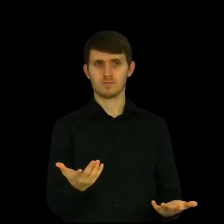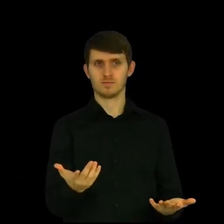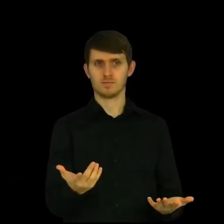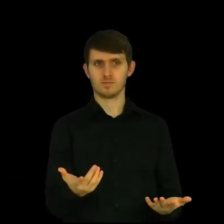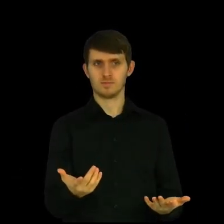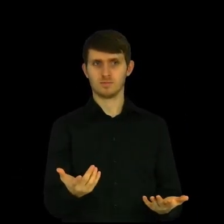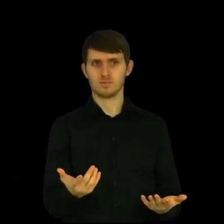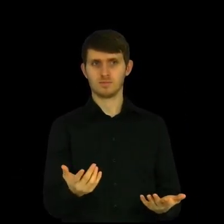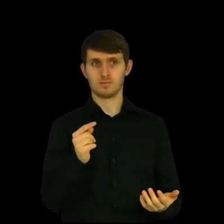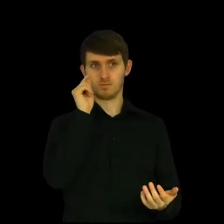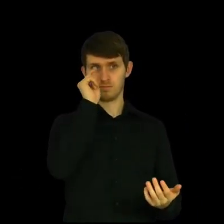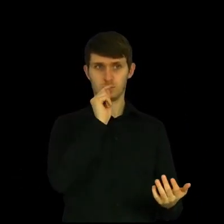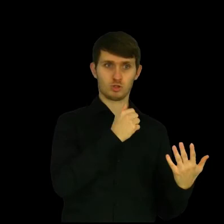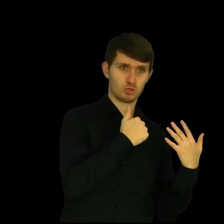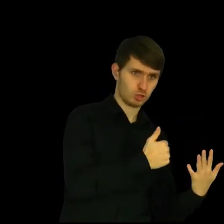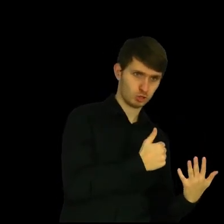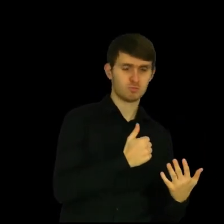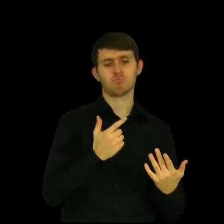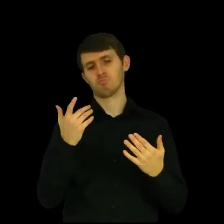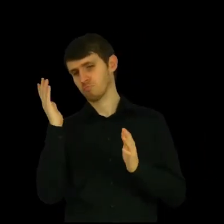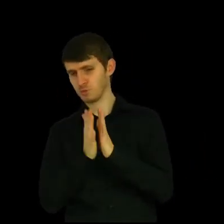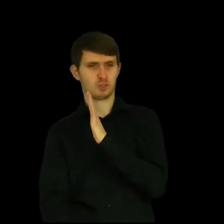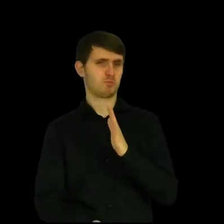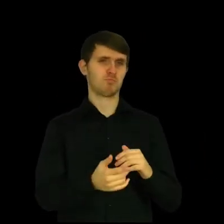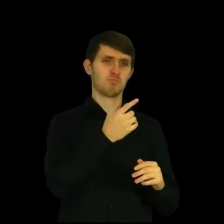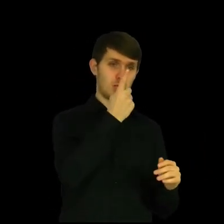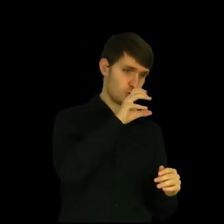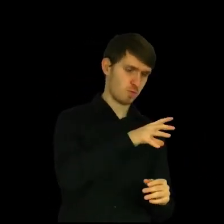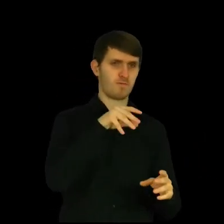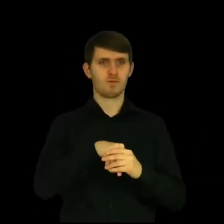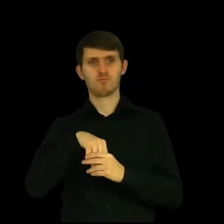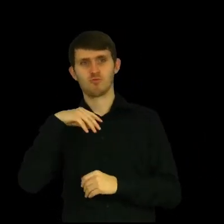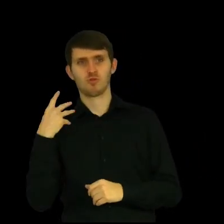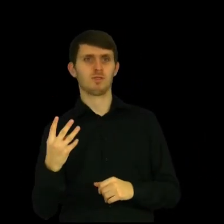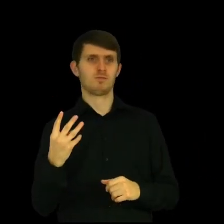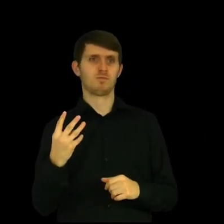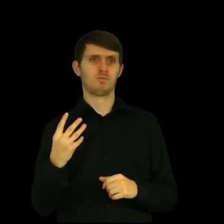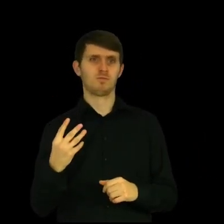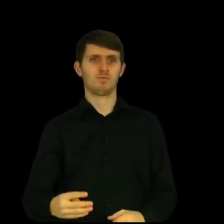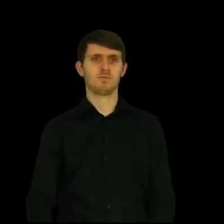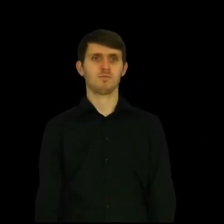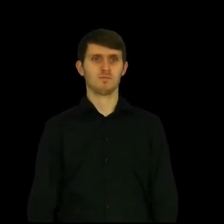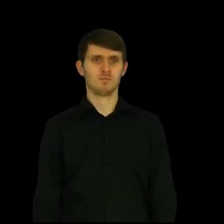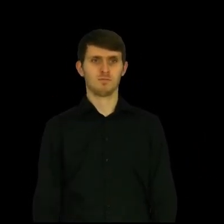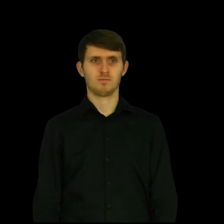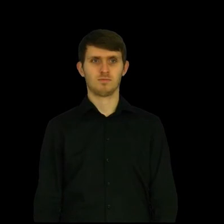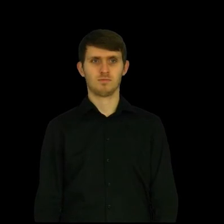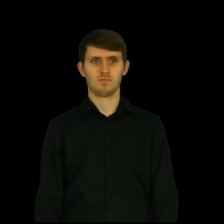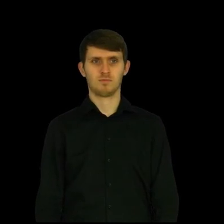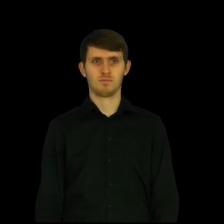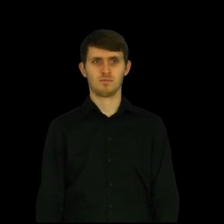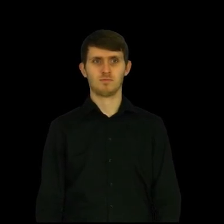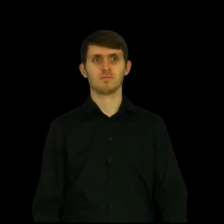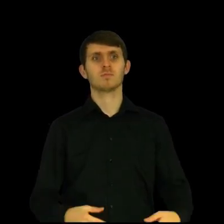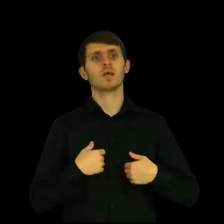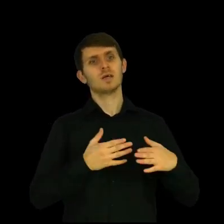6 equal groups, how many do you have in each group? Well, it's pretty clear, you have 4. You have 4 in each group.